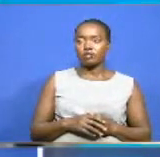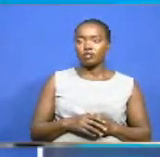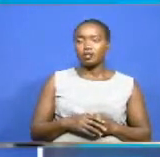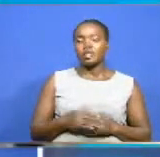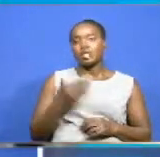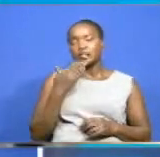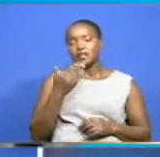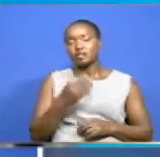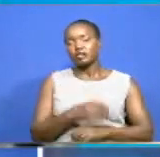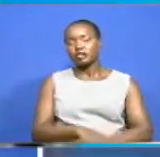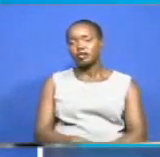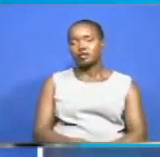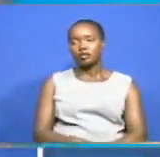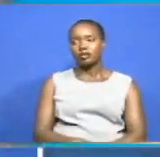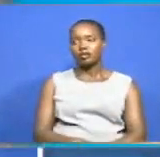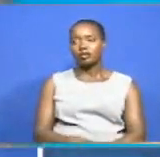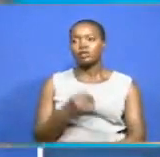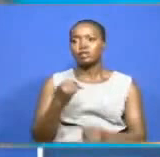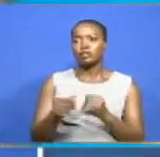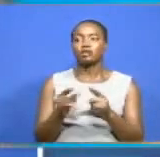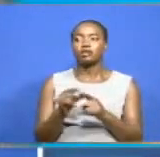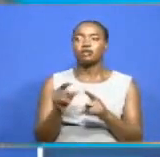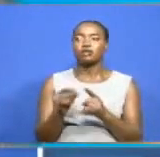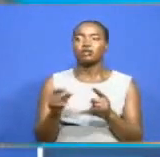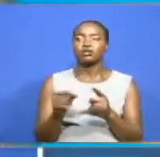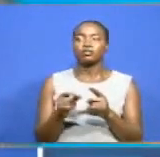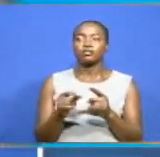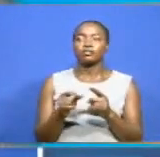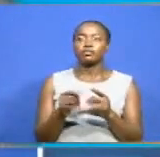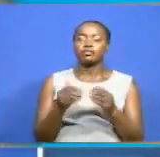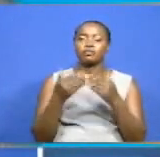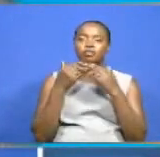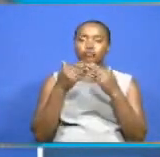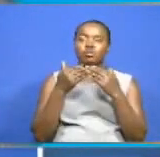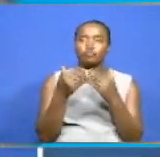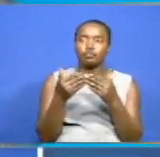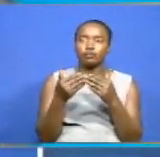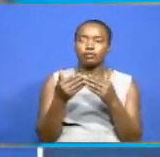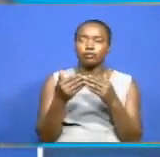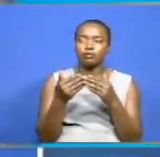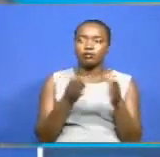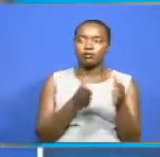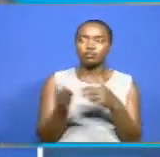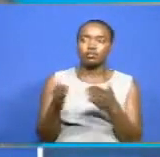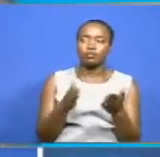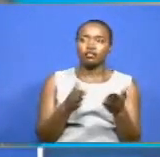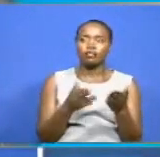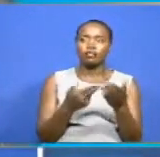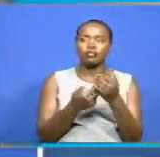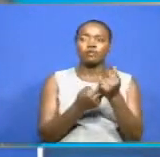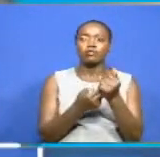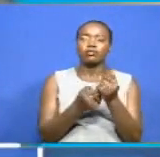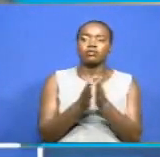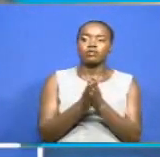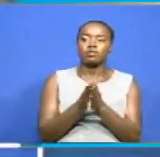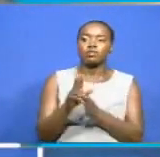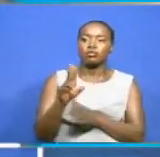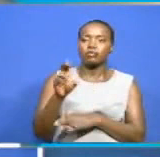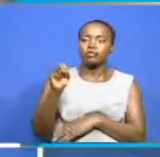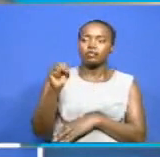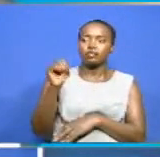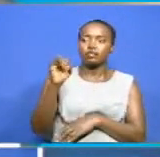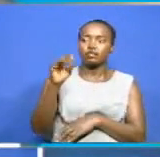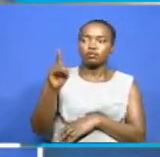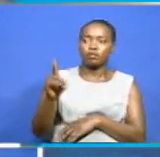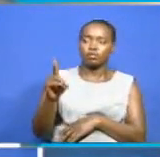Alan. My parting shot is we are really grateful for the opportunity to partner with USAID and global